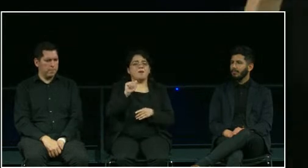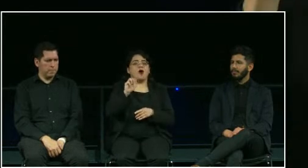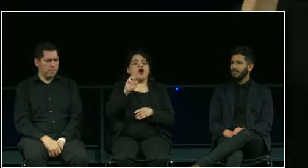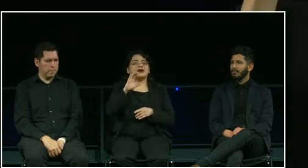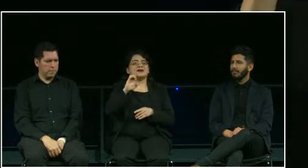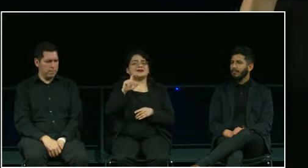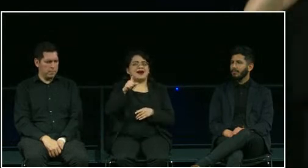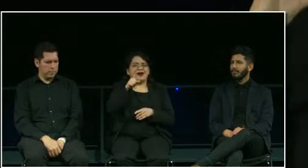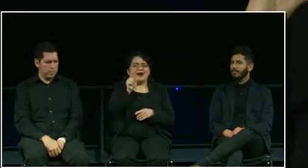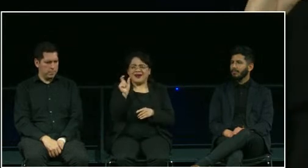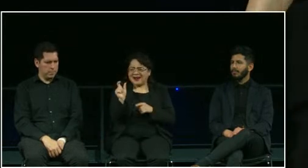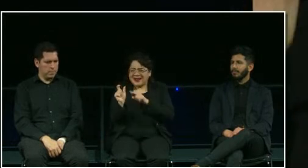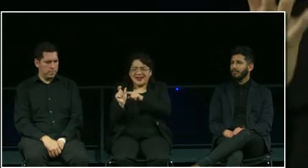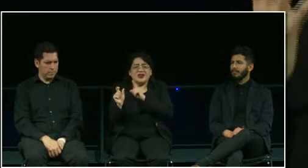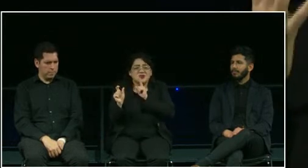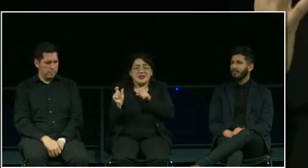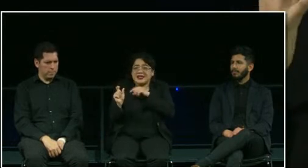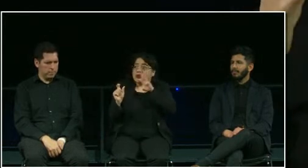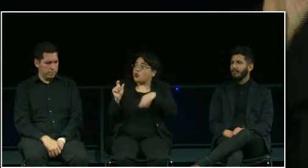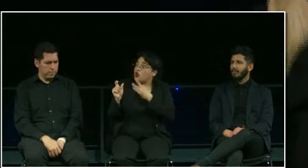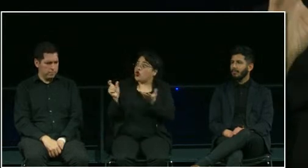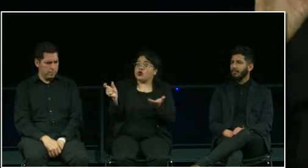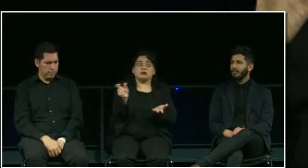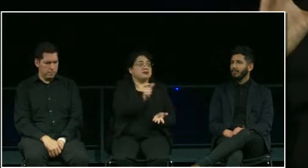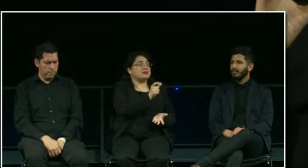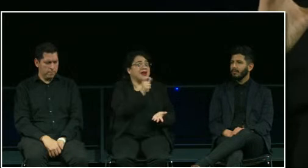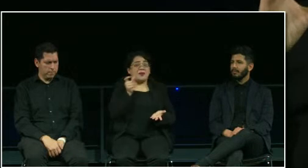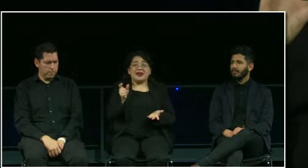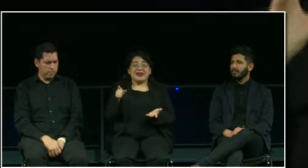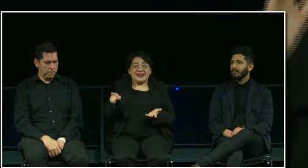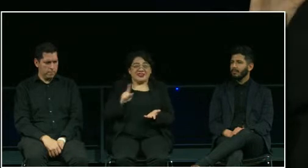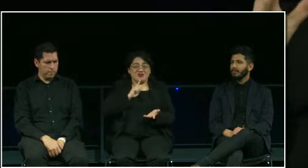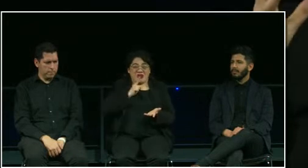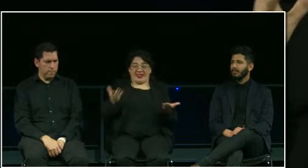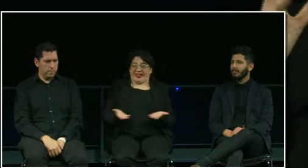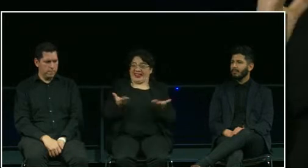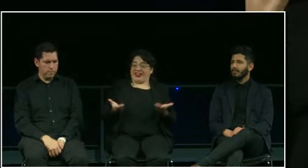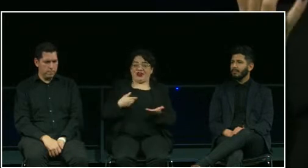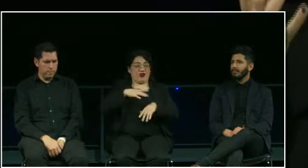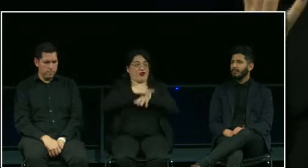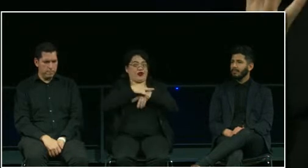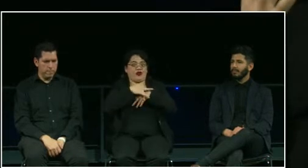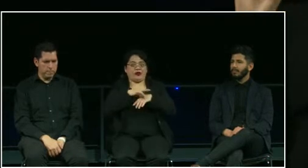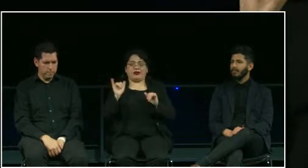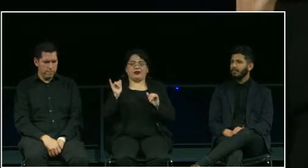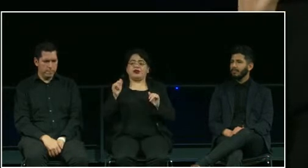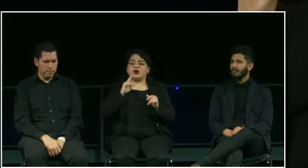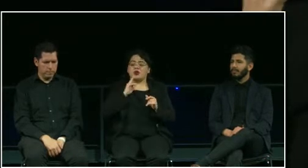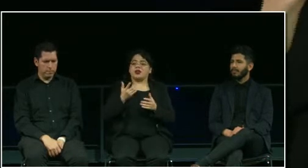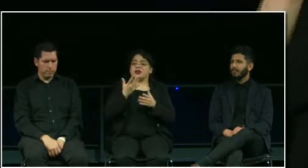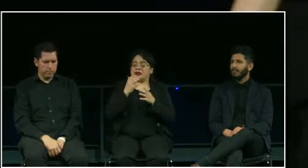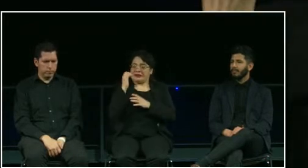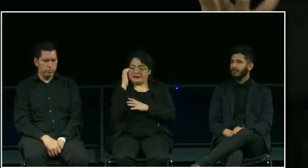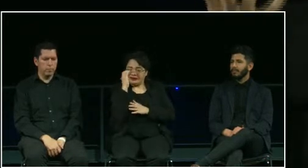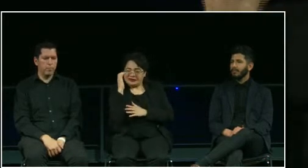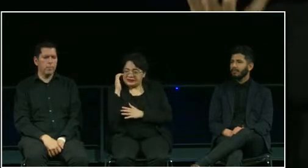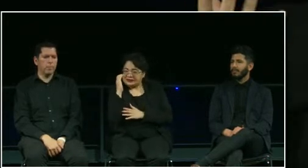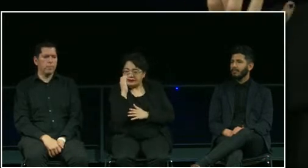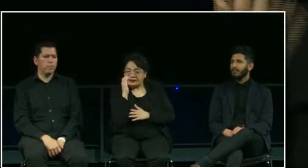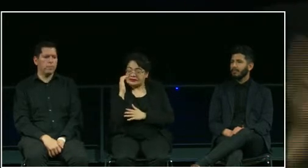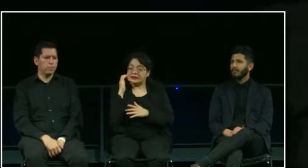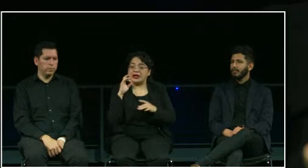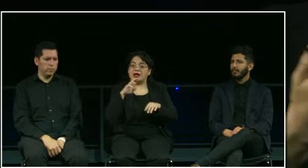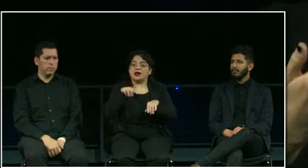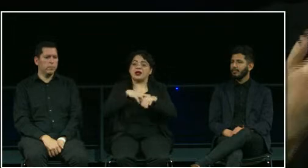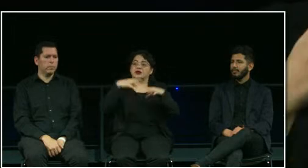scale in the real world, that he's in a real documentary, which included a lot of handheld cinematography in natural